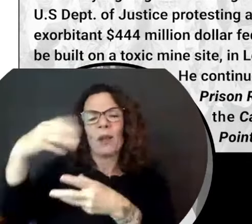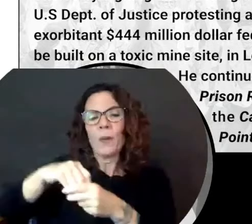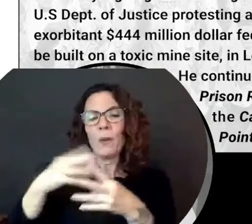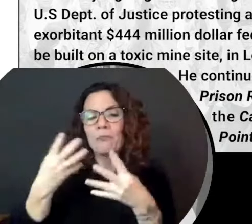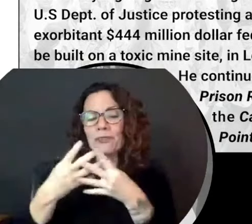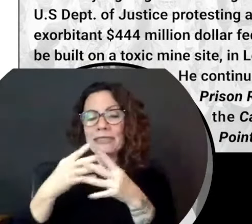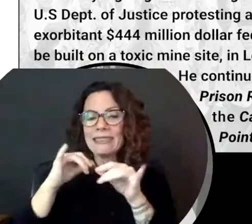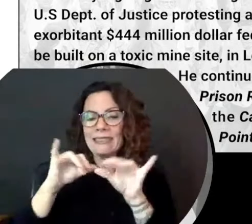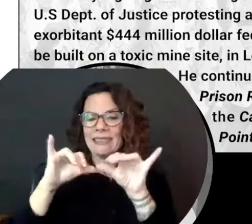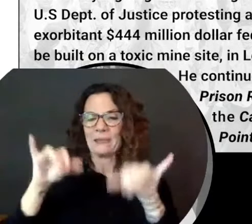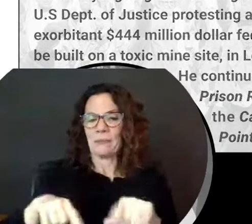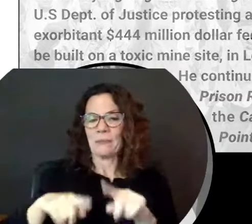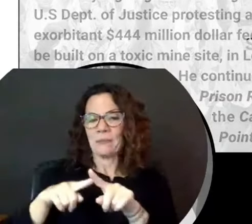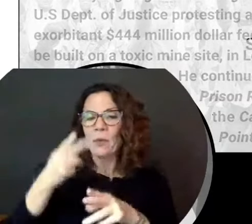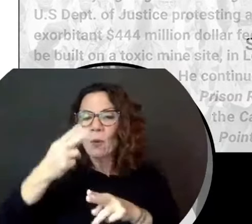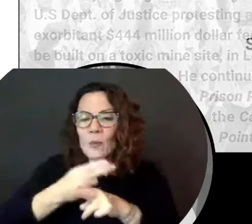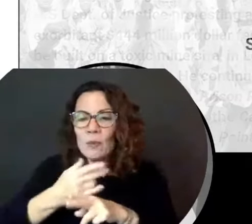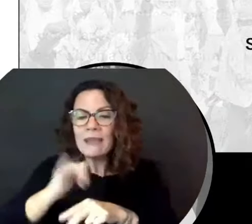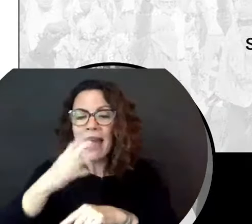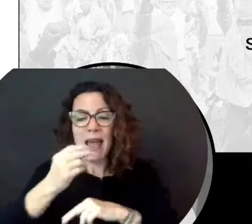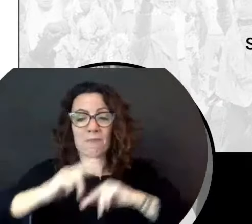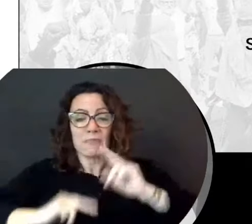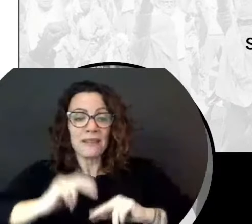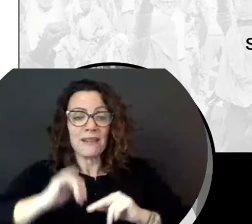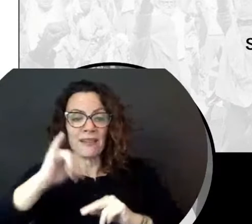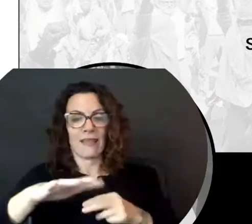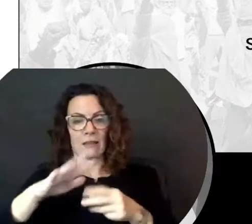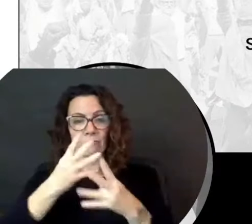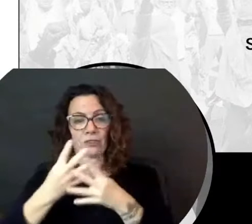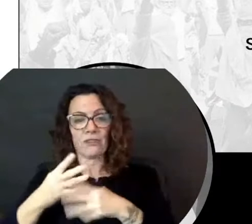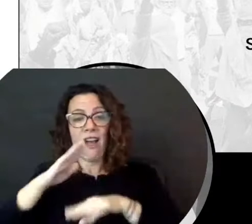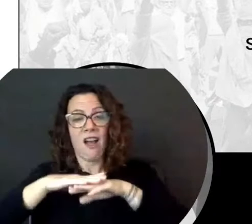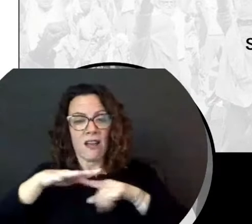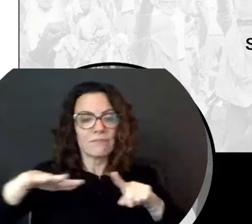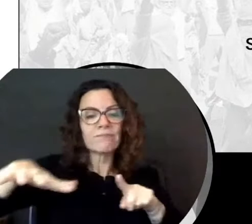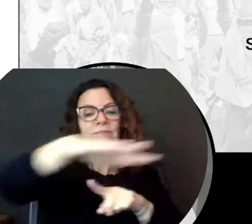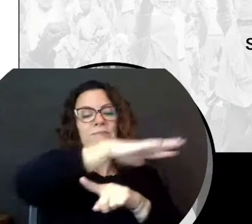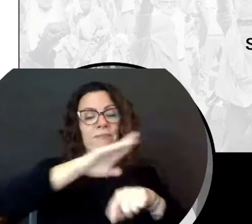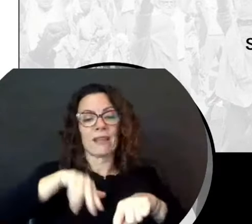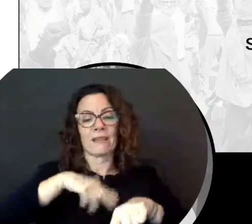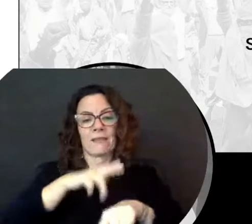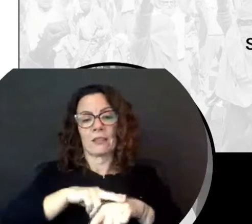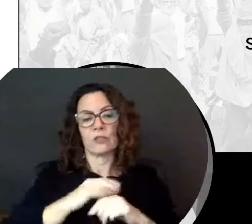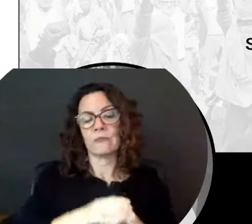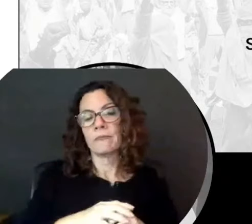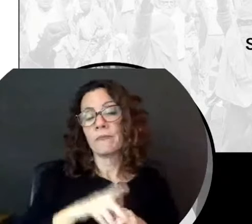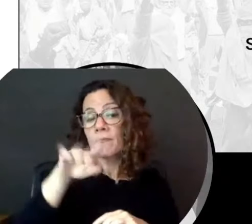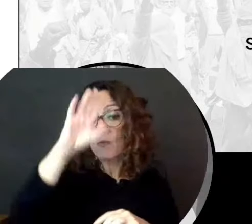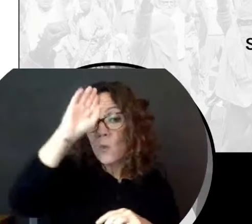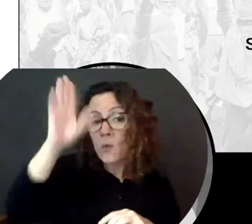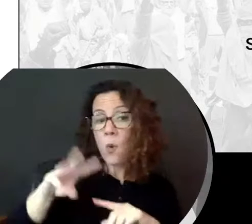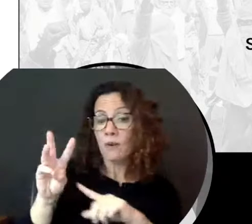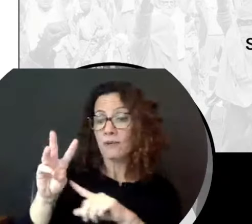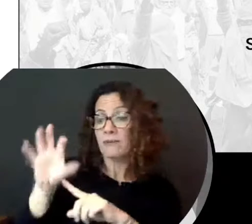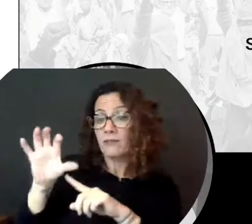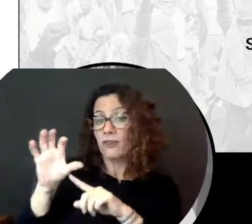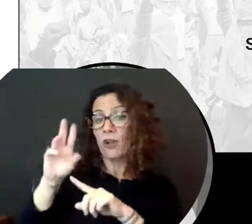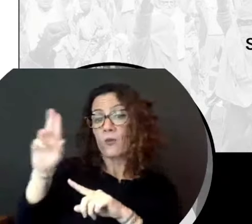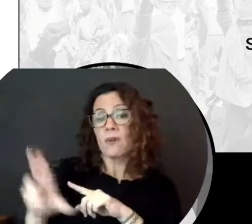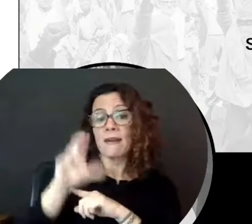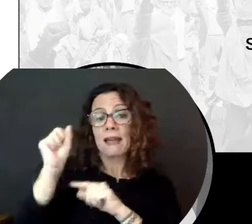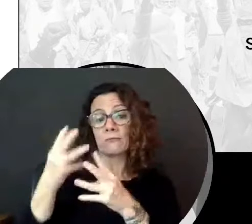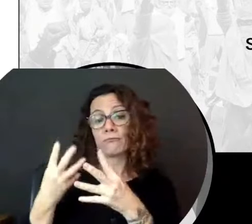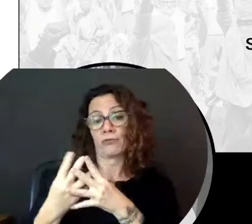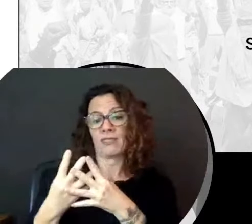United States prisons are built on top of toxic mine dump sites where profit over